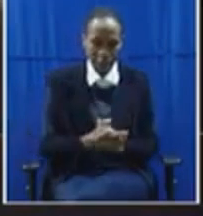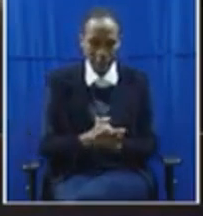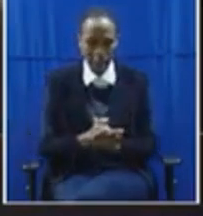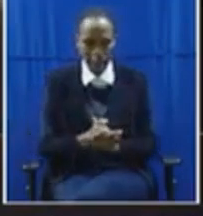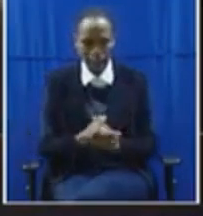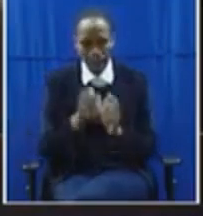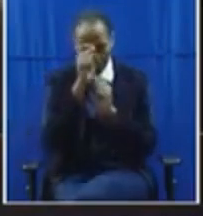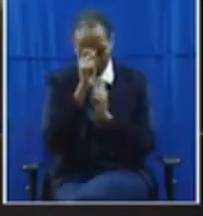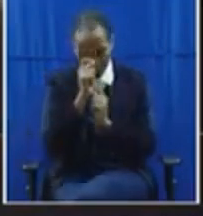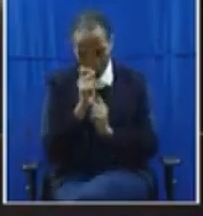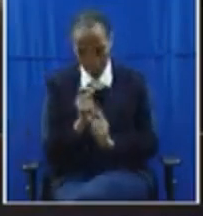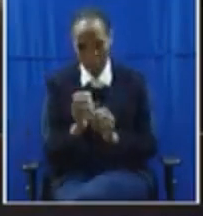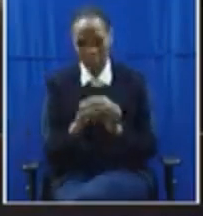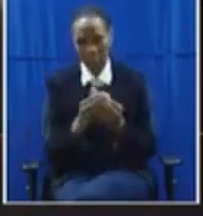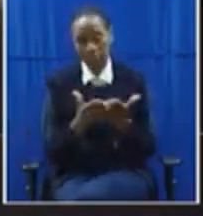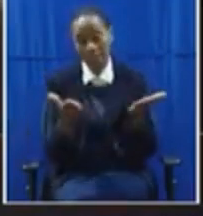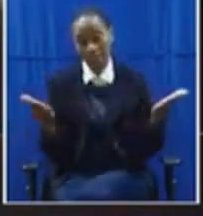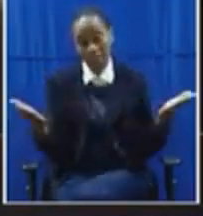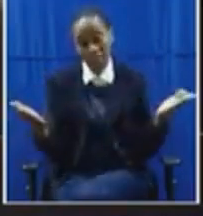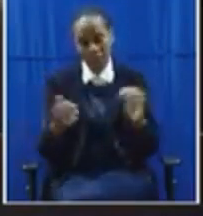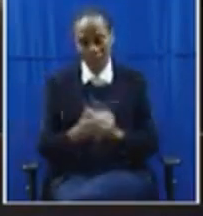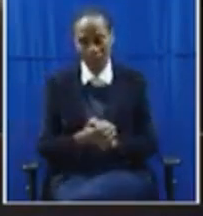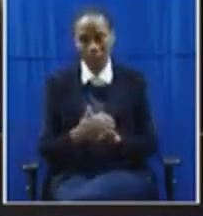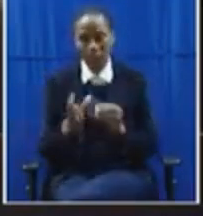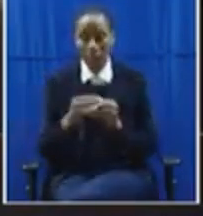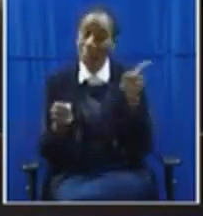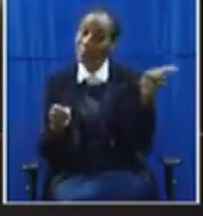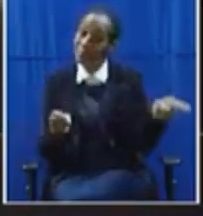Honorable Members, the Honorable Sukers is right.